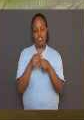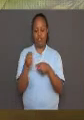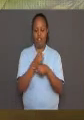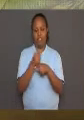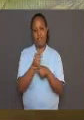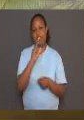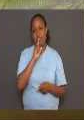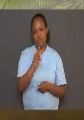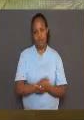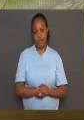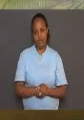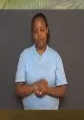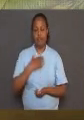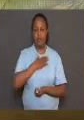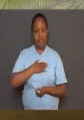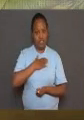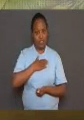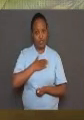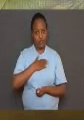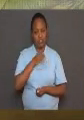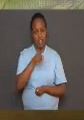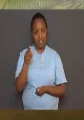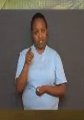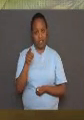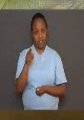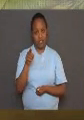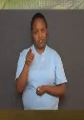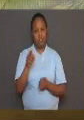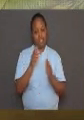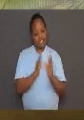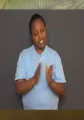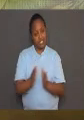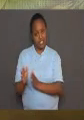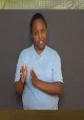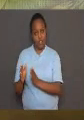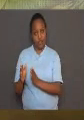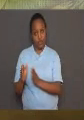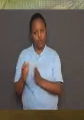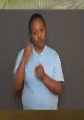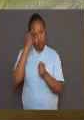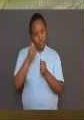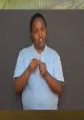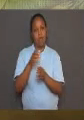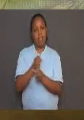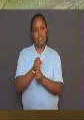activity. Please make sure that you are ready to take